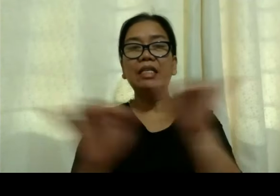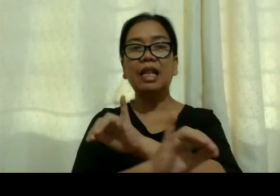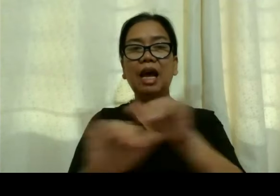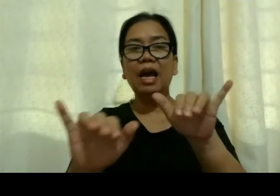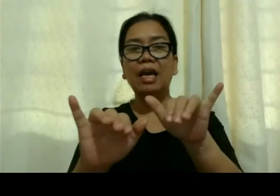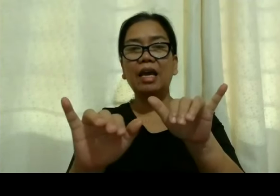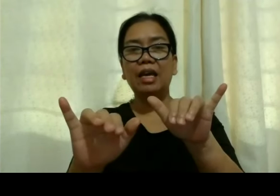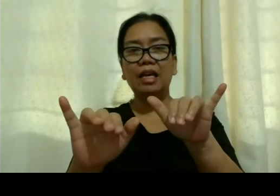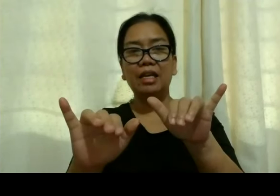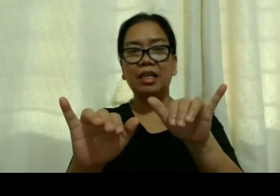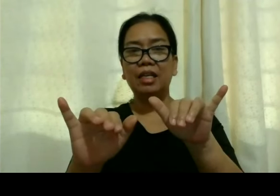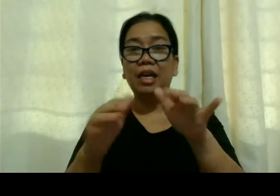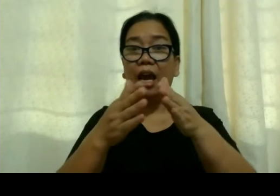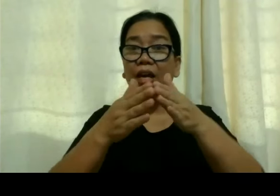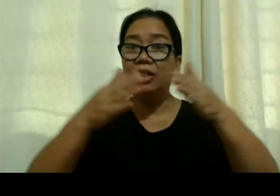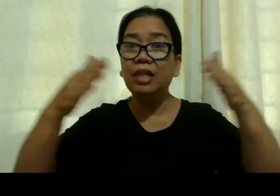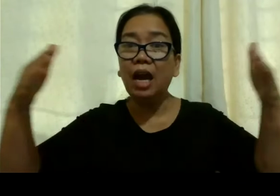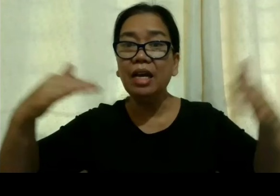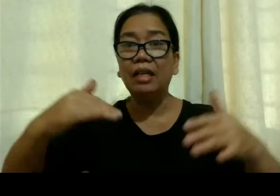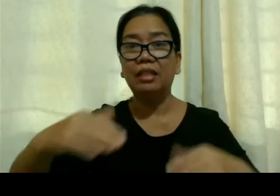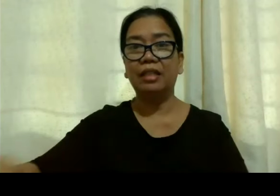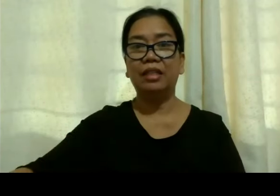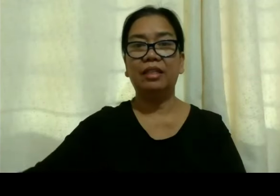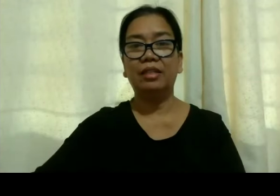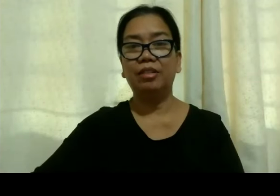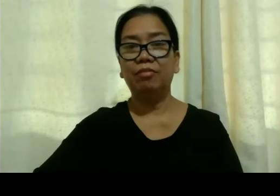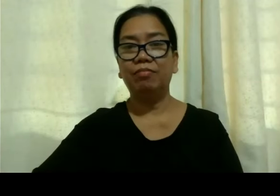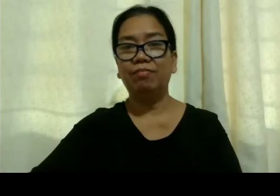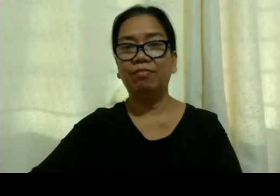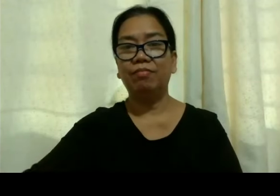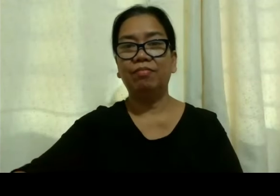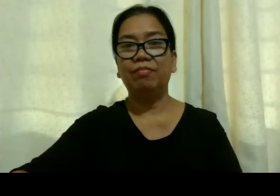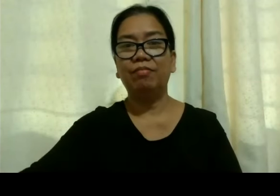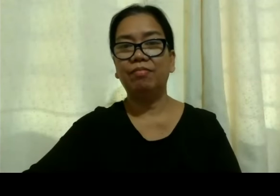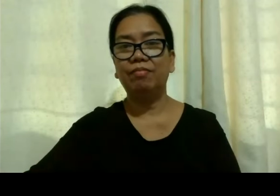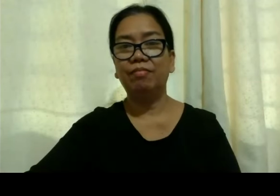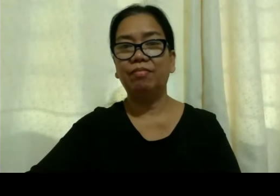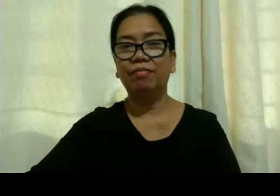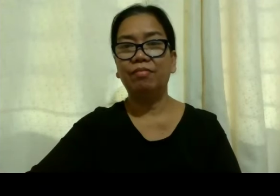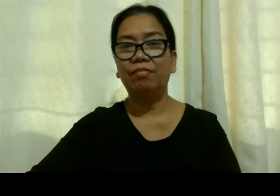is like a giant